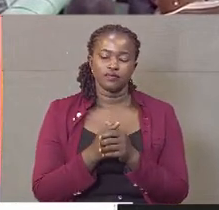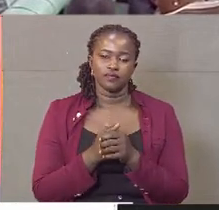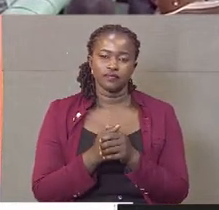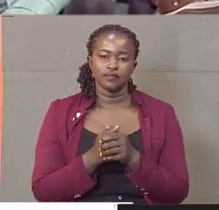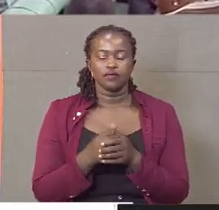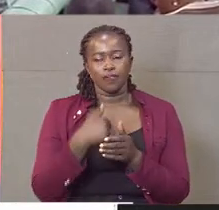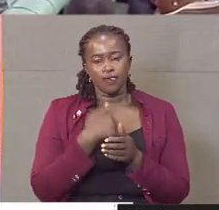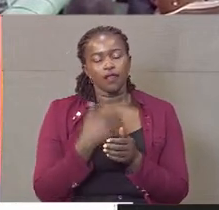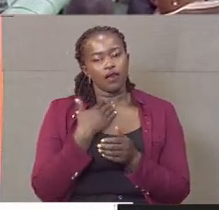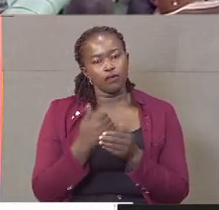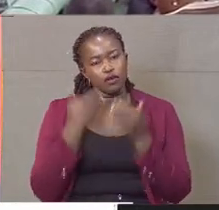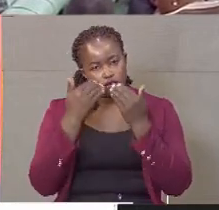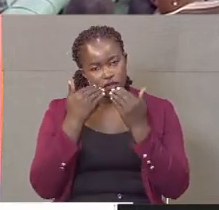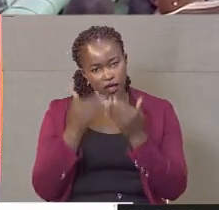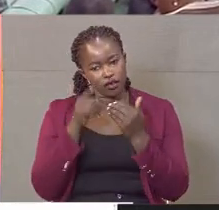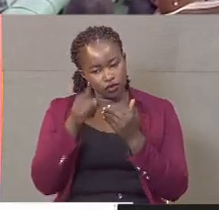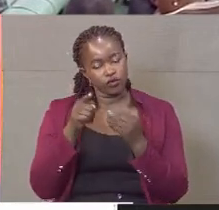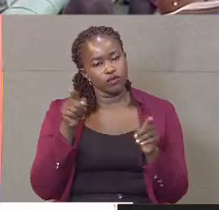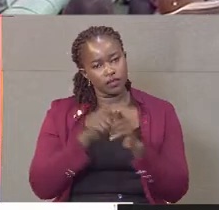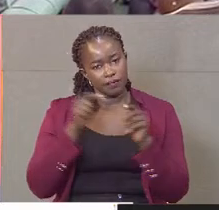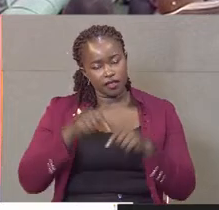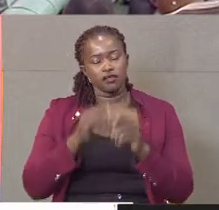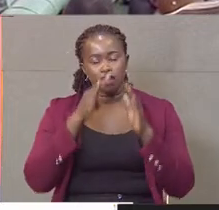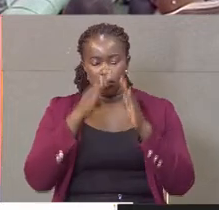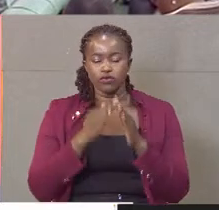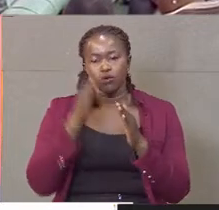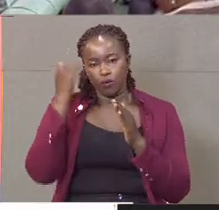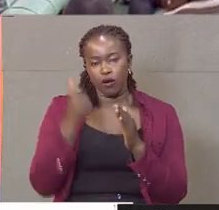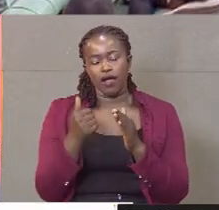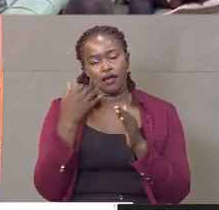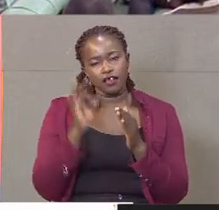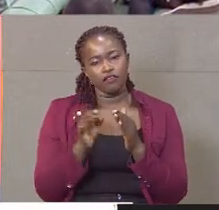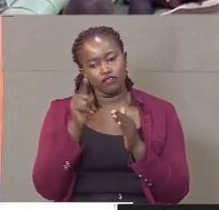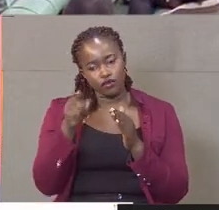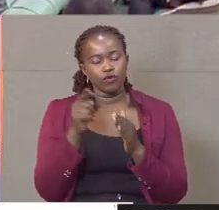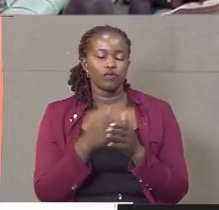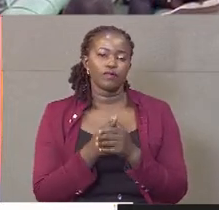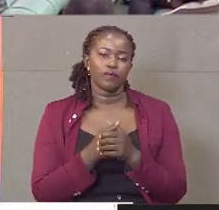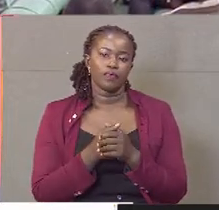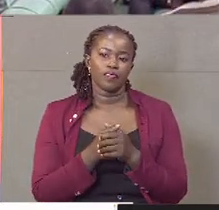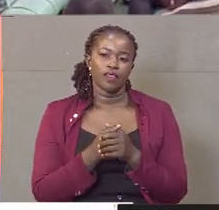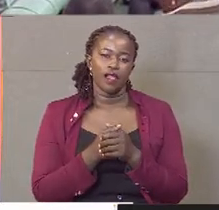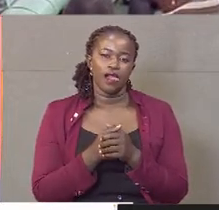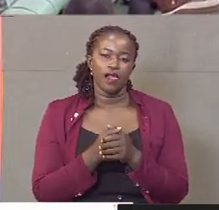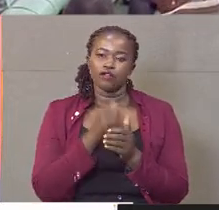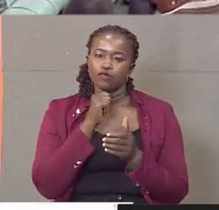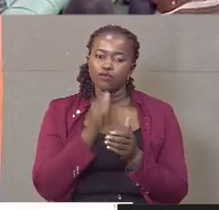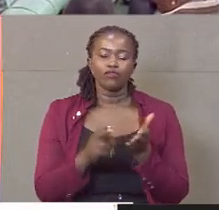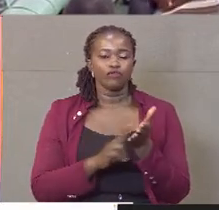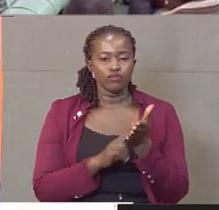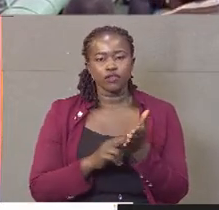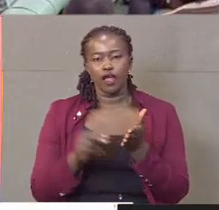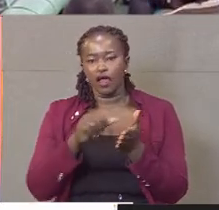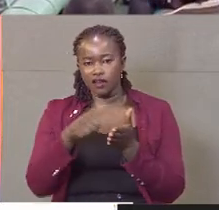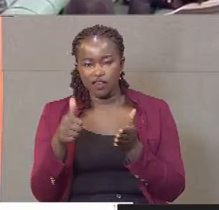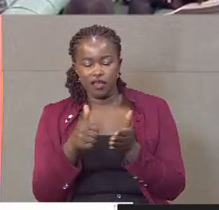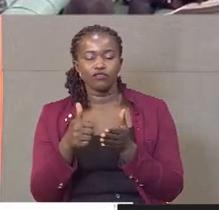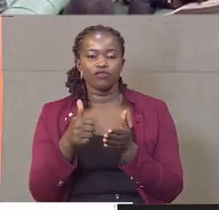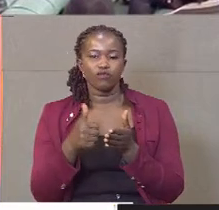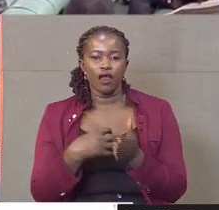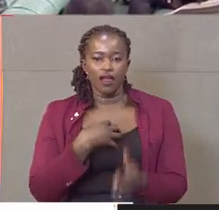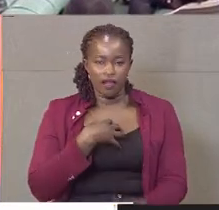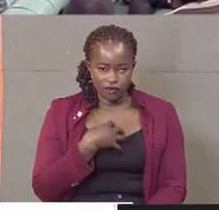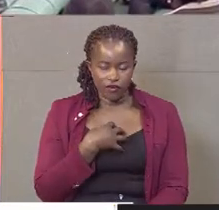I want to thank you and this House, because if you hadn't used an extra effort, the